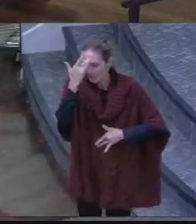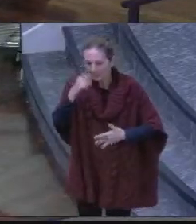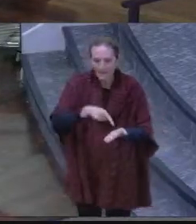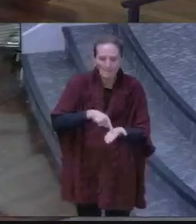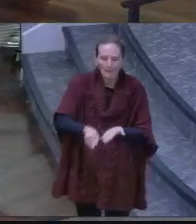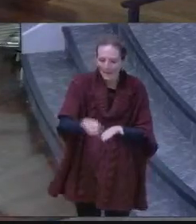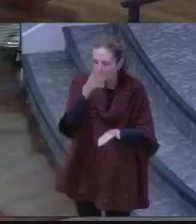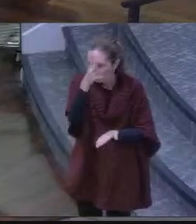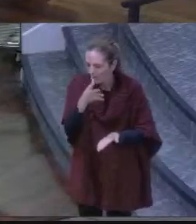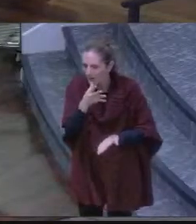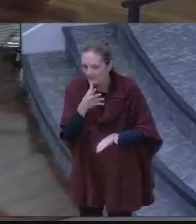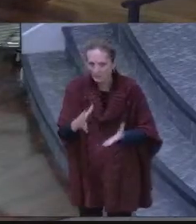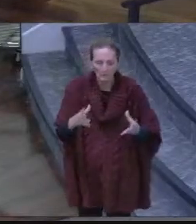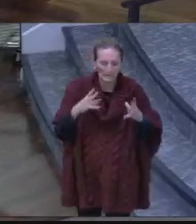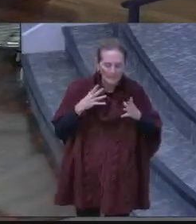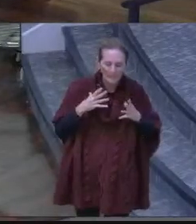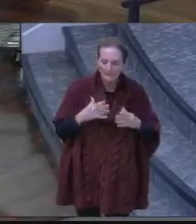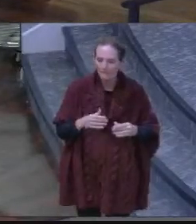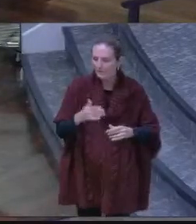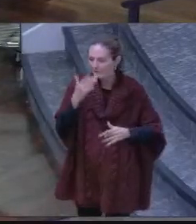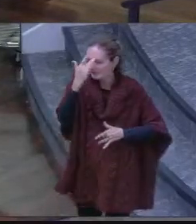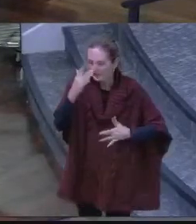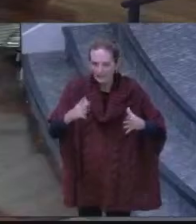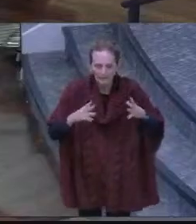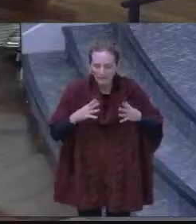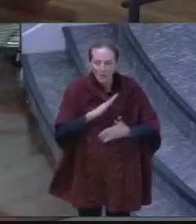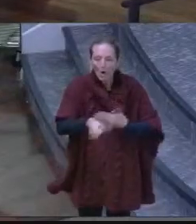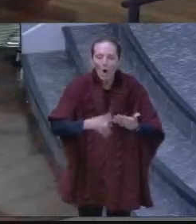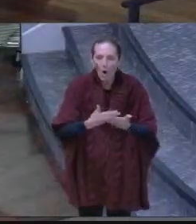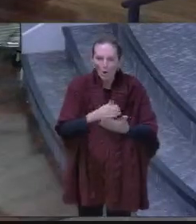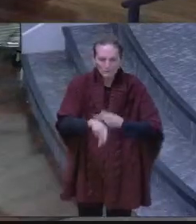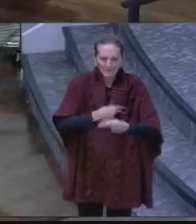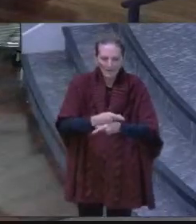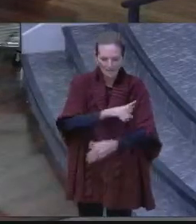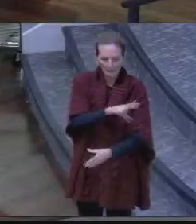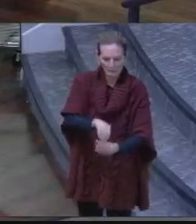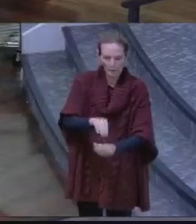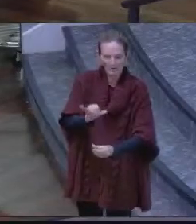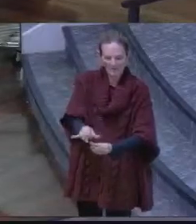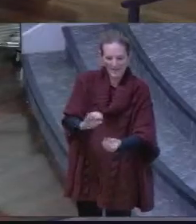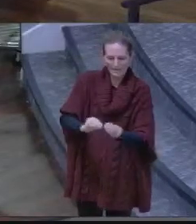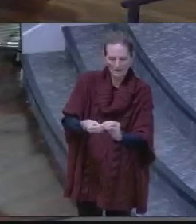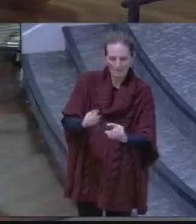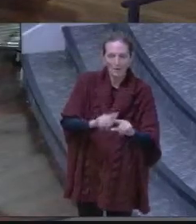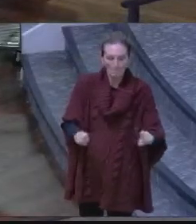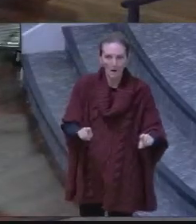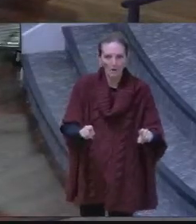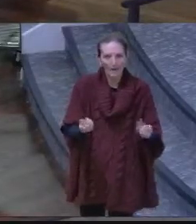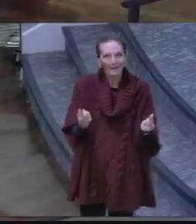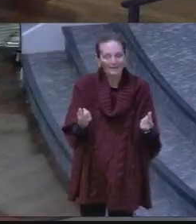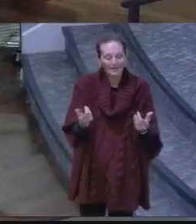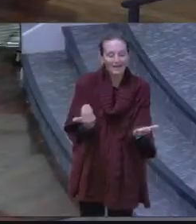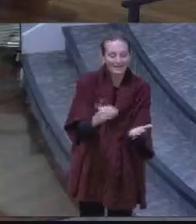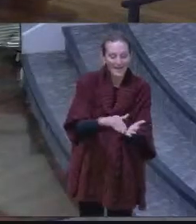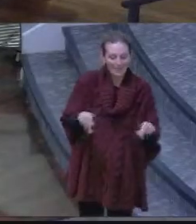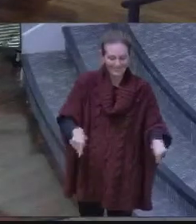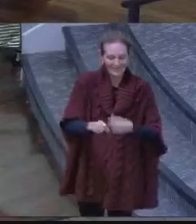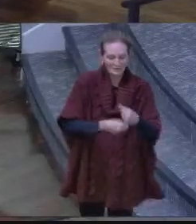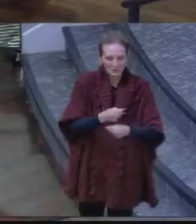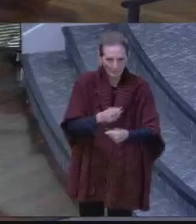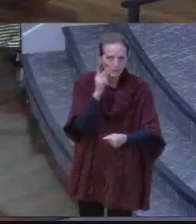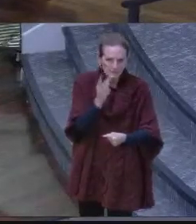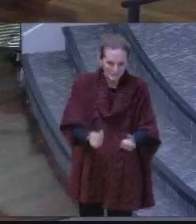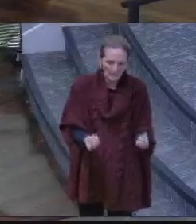of those types of leaves. But we have seen a tick up in regards to all those categories and the number